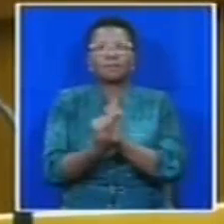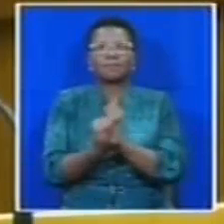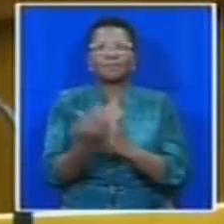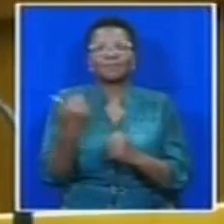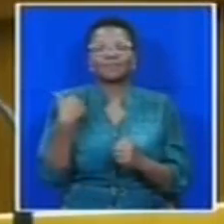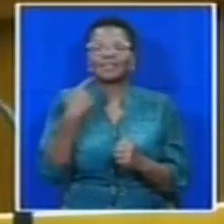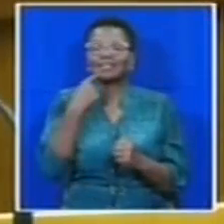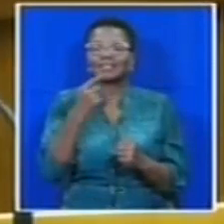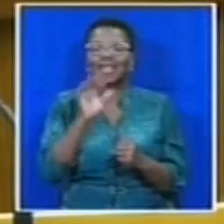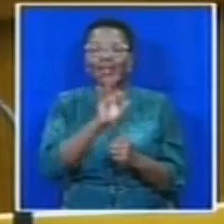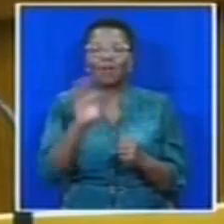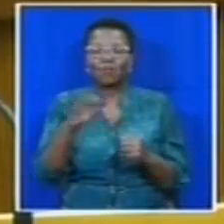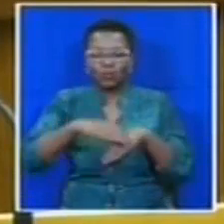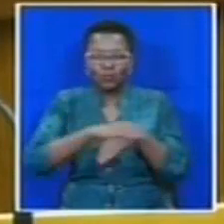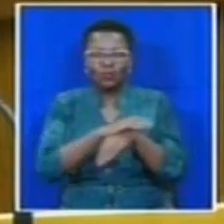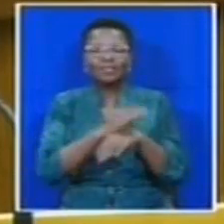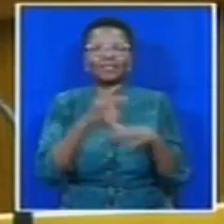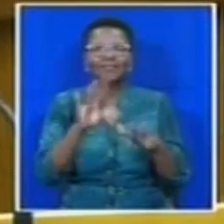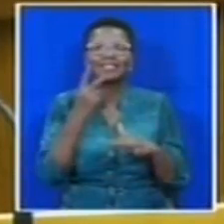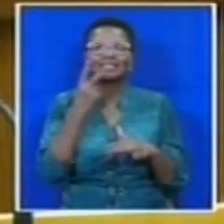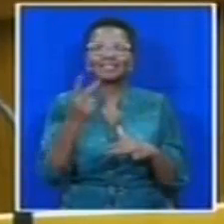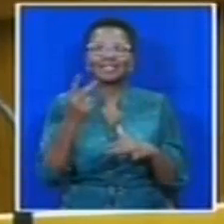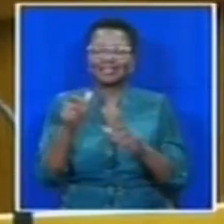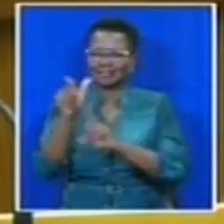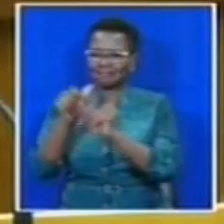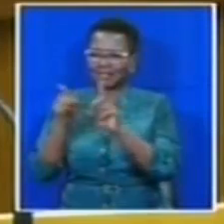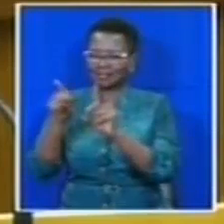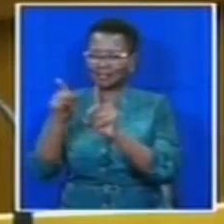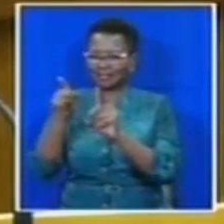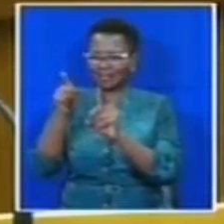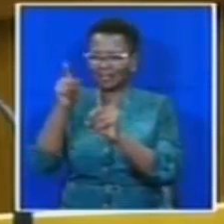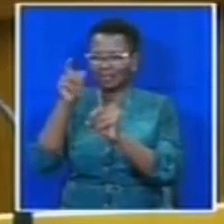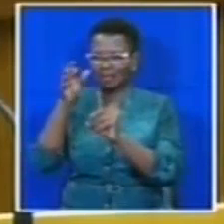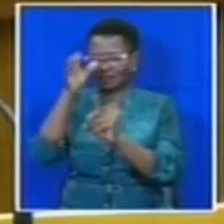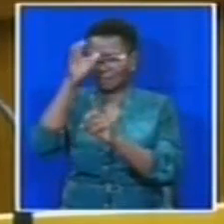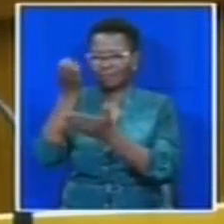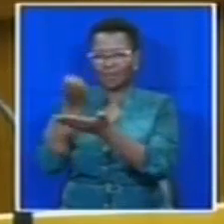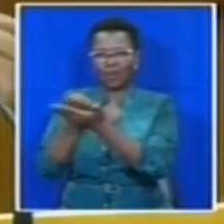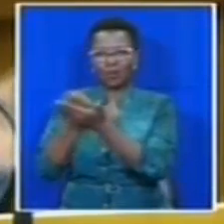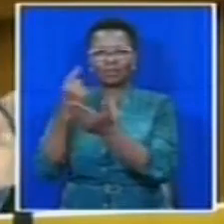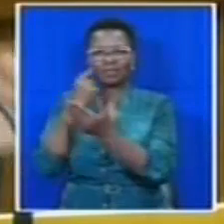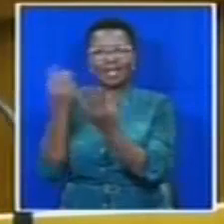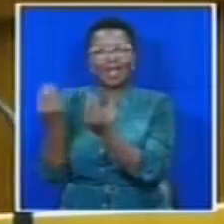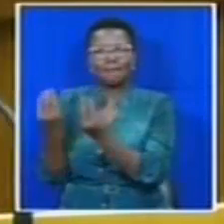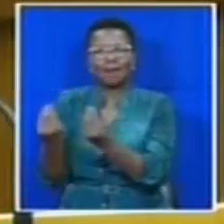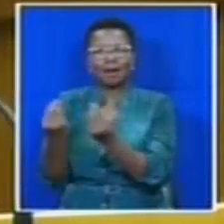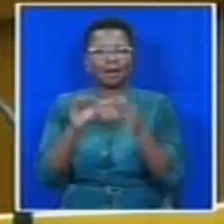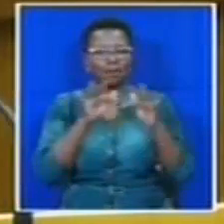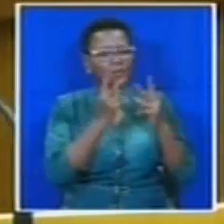there. People can see them. Of course, some of my economist friends see them in numbers, and some of my farming friends see them in the ground.